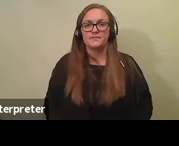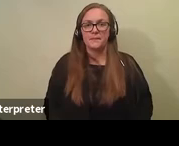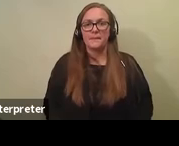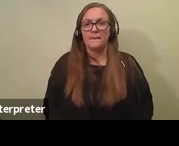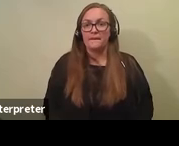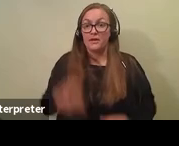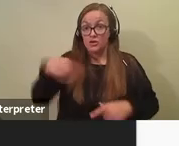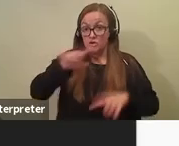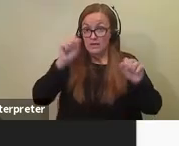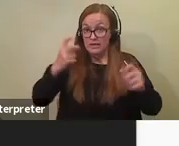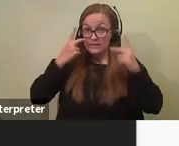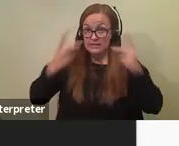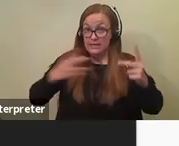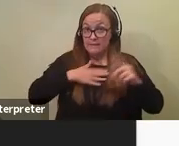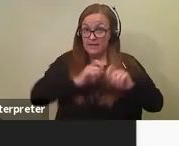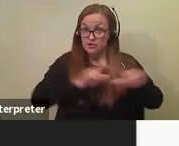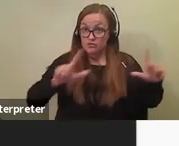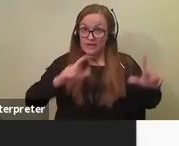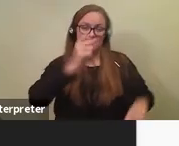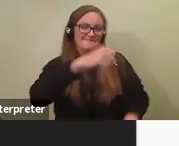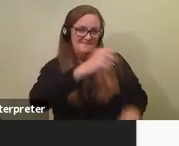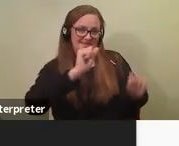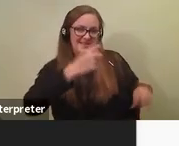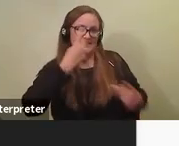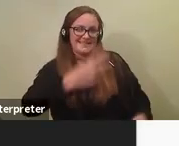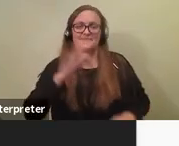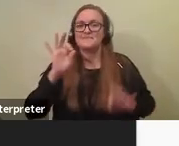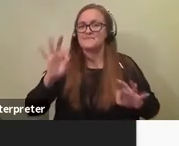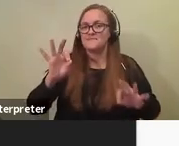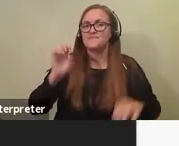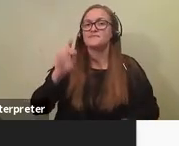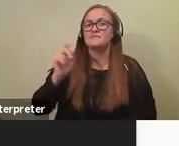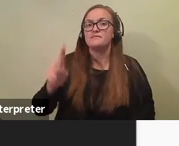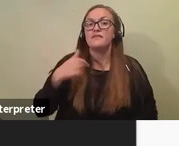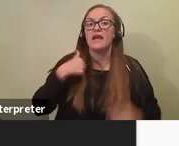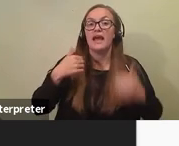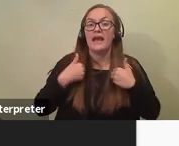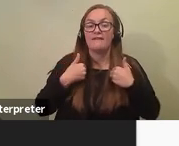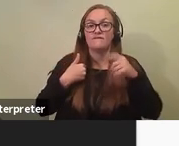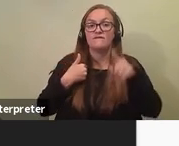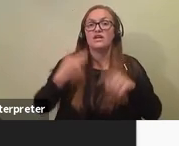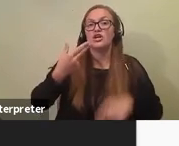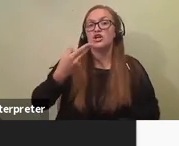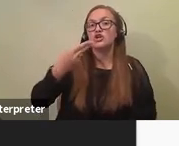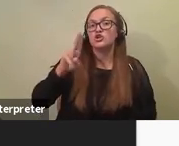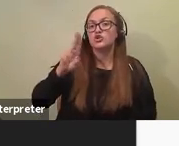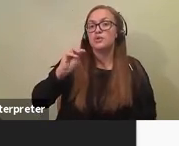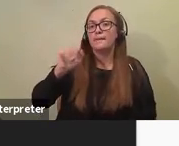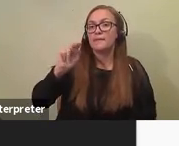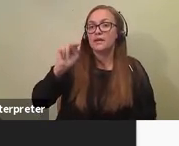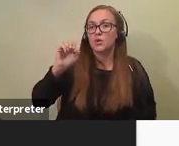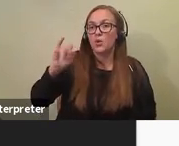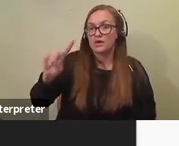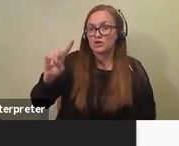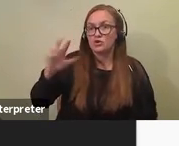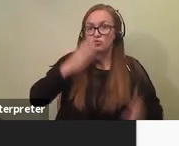Are you guys able to see my screen? Yes, we can see it now. Cool. So I have a slide that's titled Humanoid Robots, and on it I have three